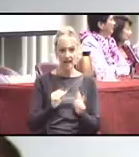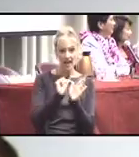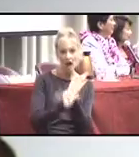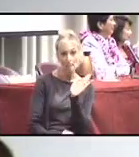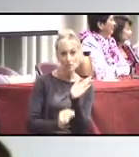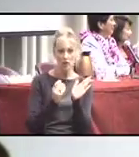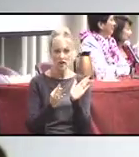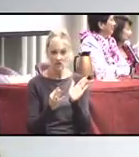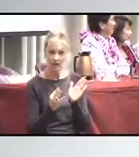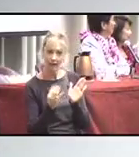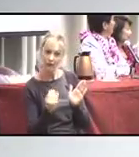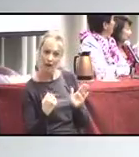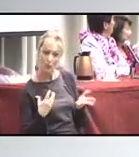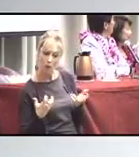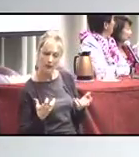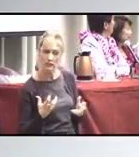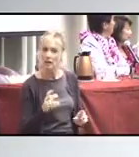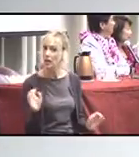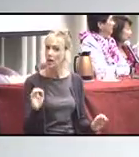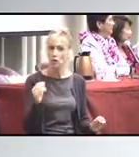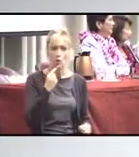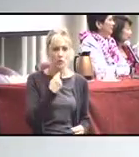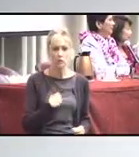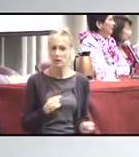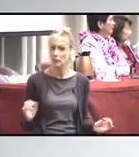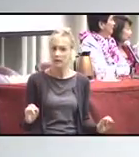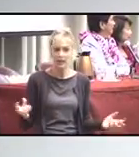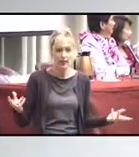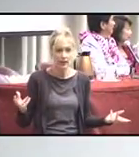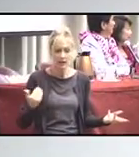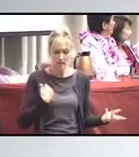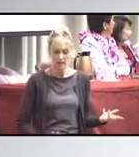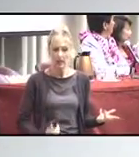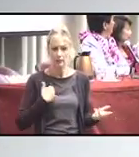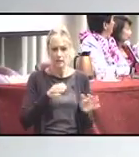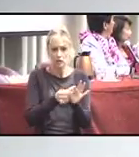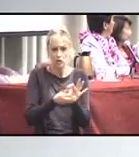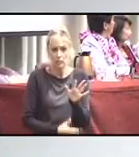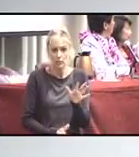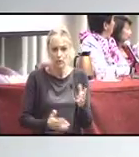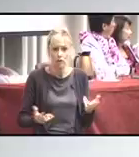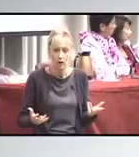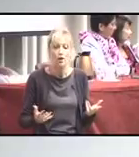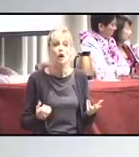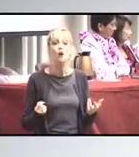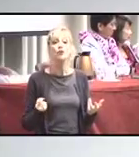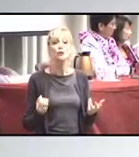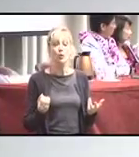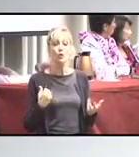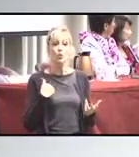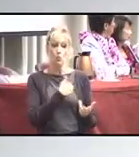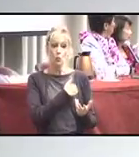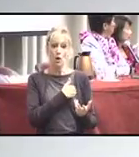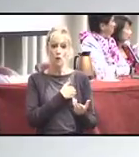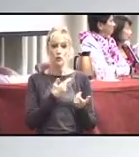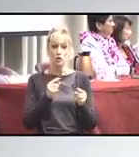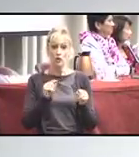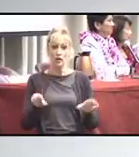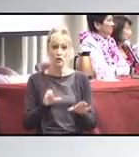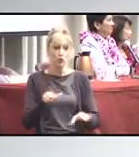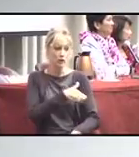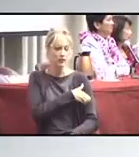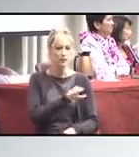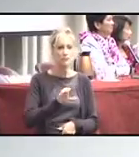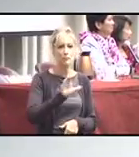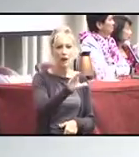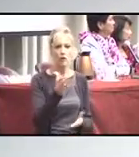wanted to, and no one would tell me otherwise as an interpreter. So what we're trying to do is empower the service